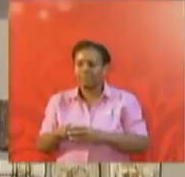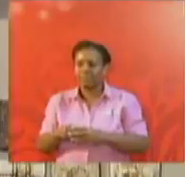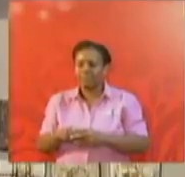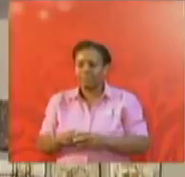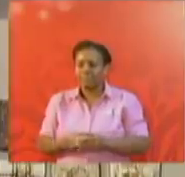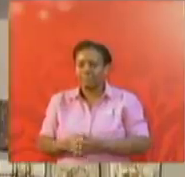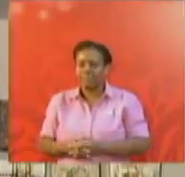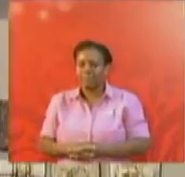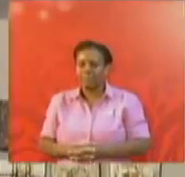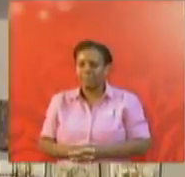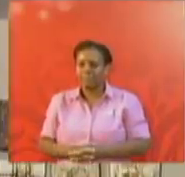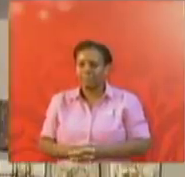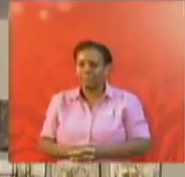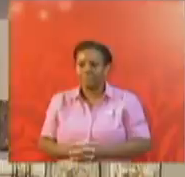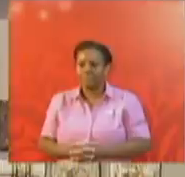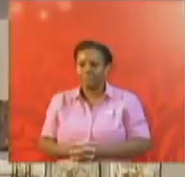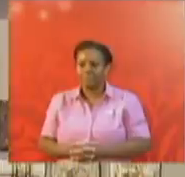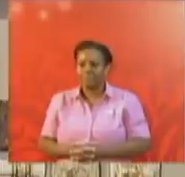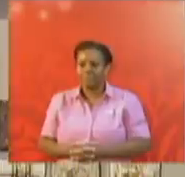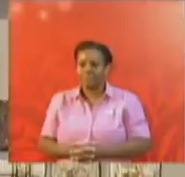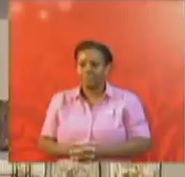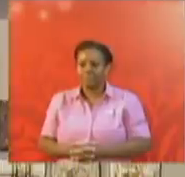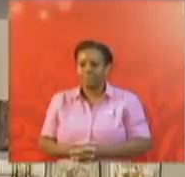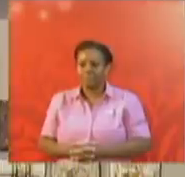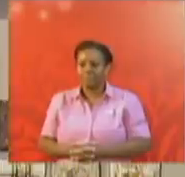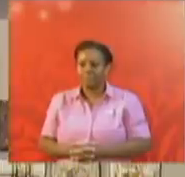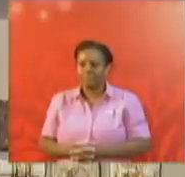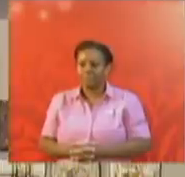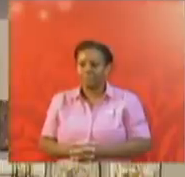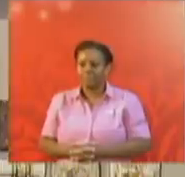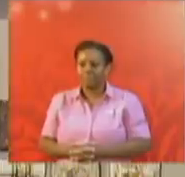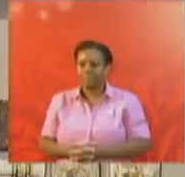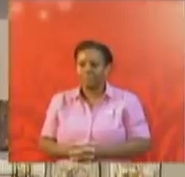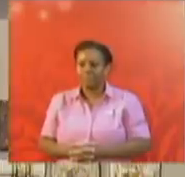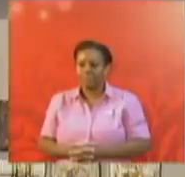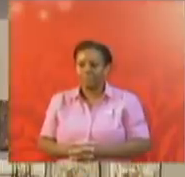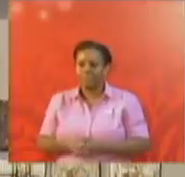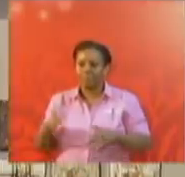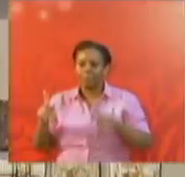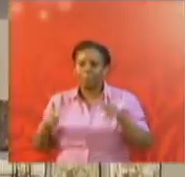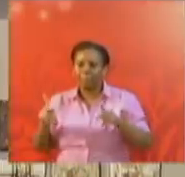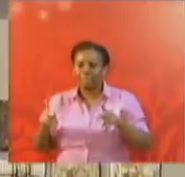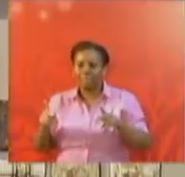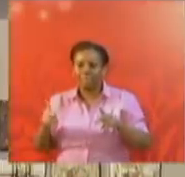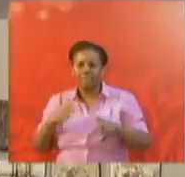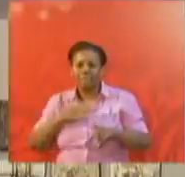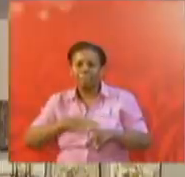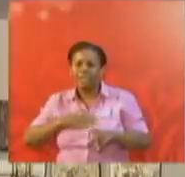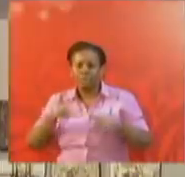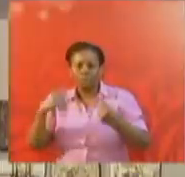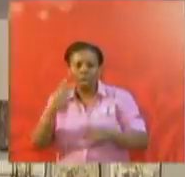worsening of symptoms, especially fatigue or shortness of breath, shouldn't be taken for granted. Definitely seek care as soon as